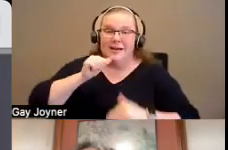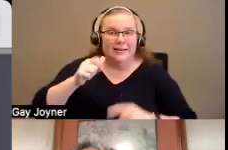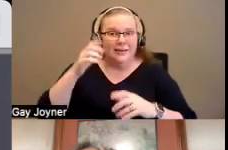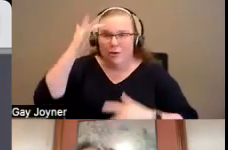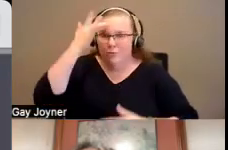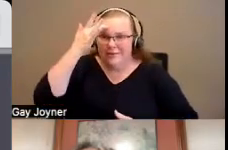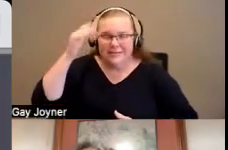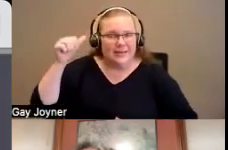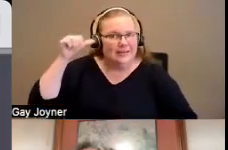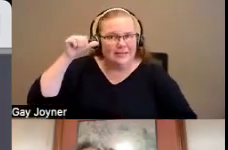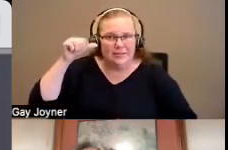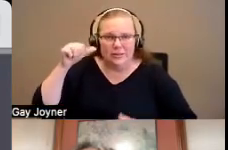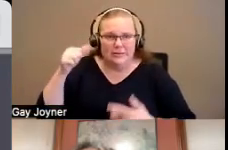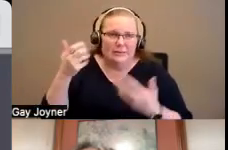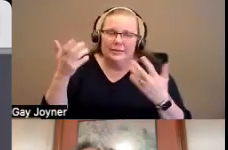It's not an illness.